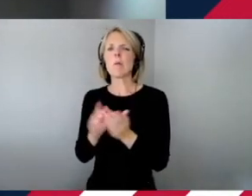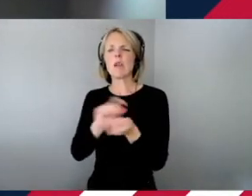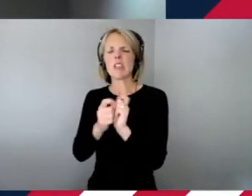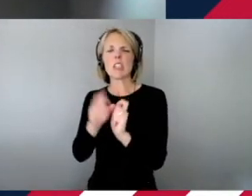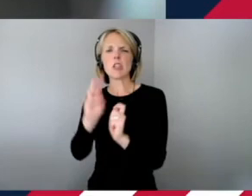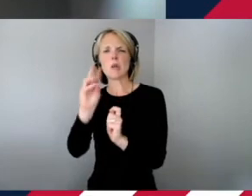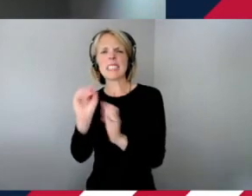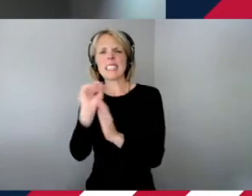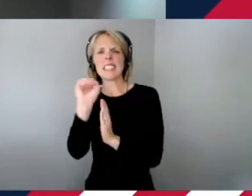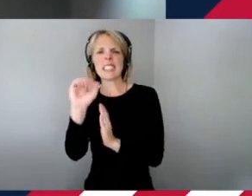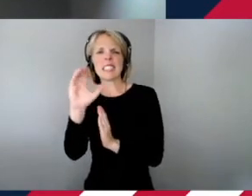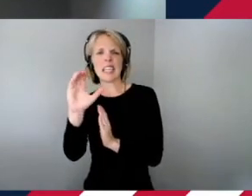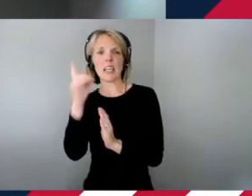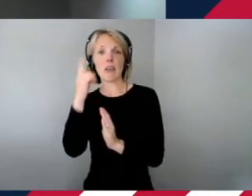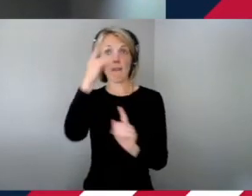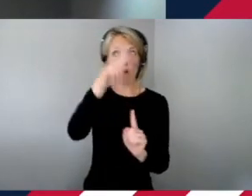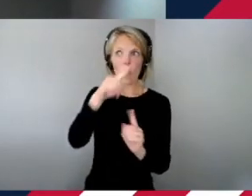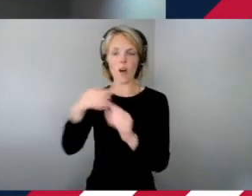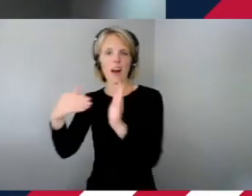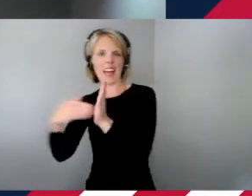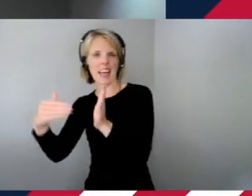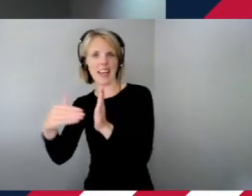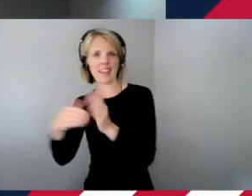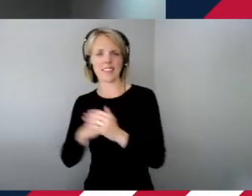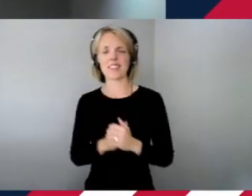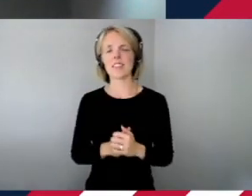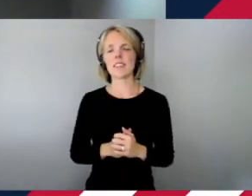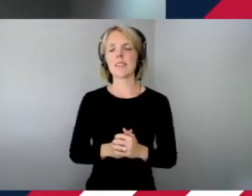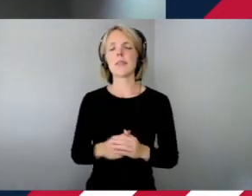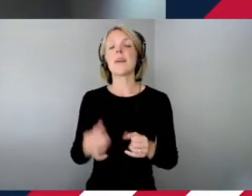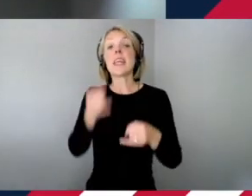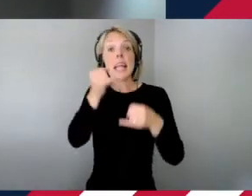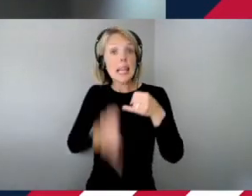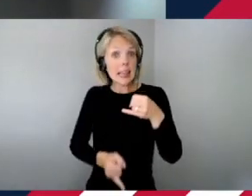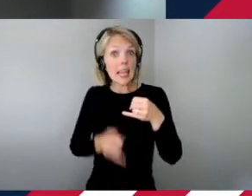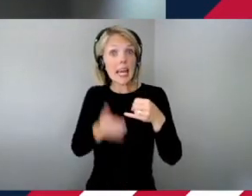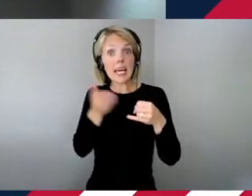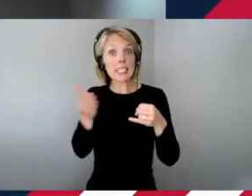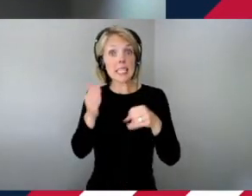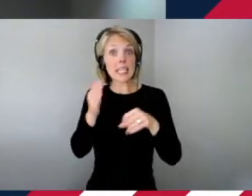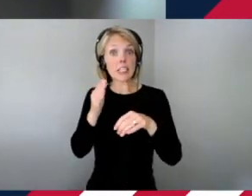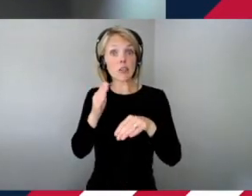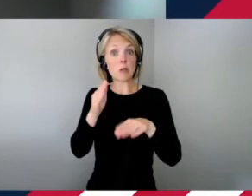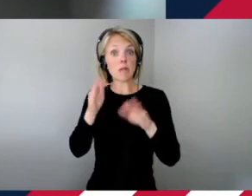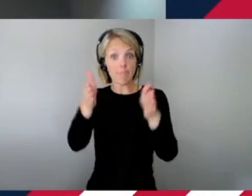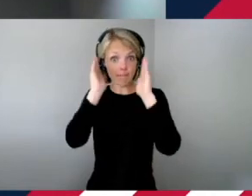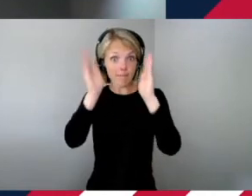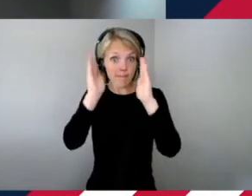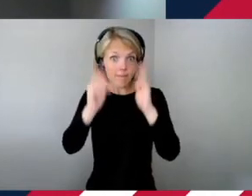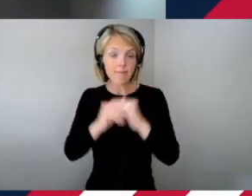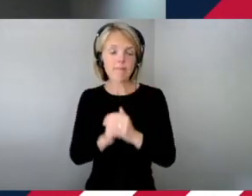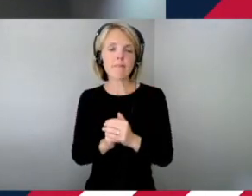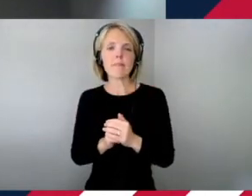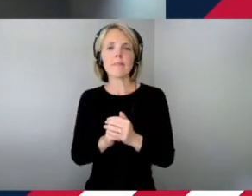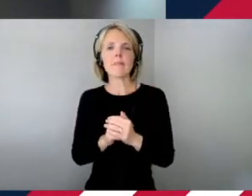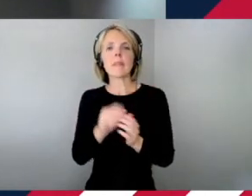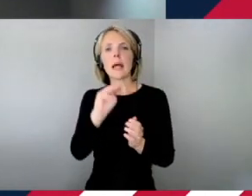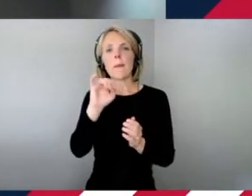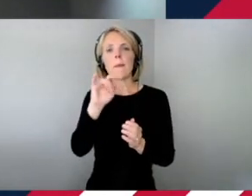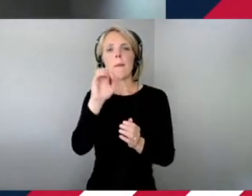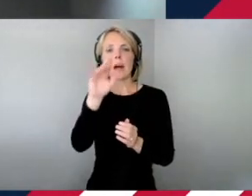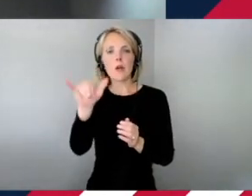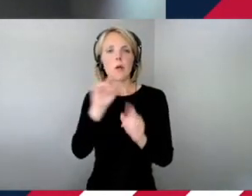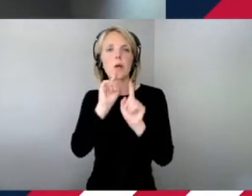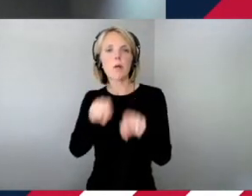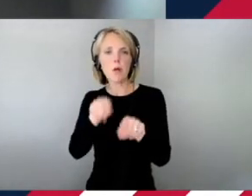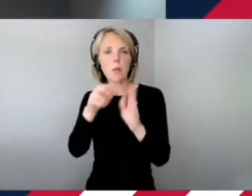and against. Then the last item here to which I wish to call your attention is the minority report